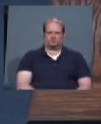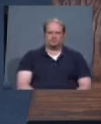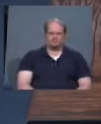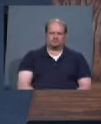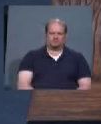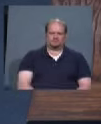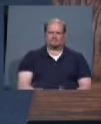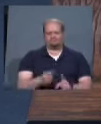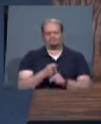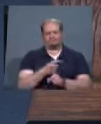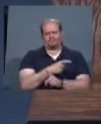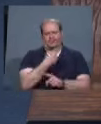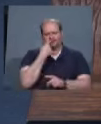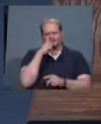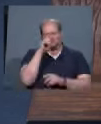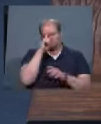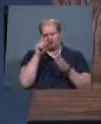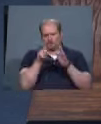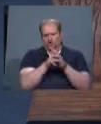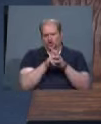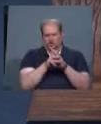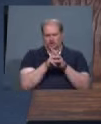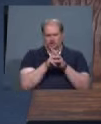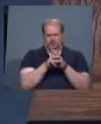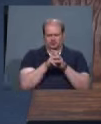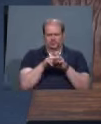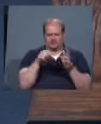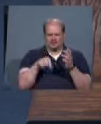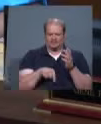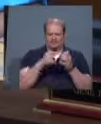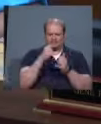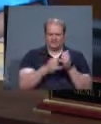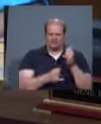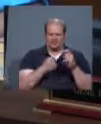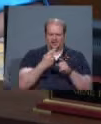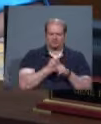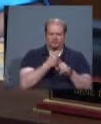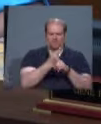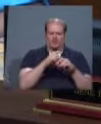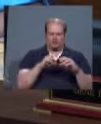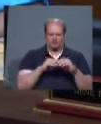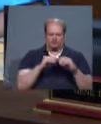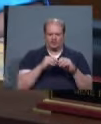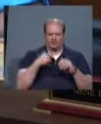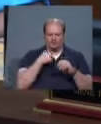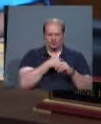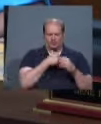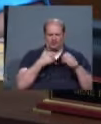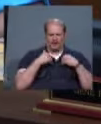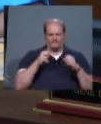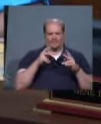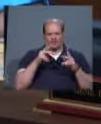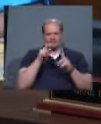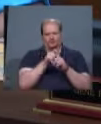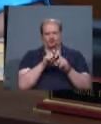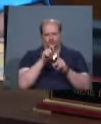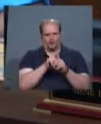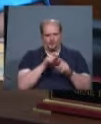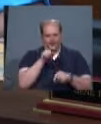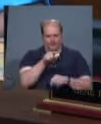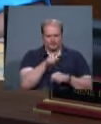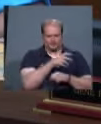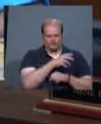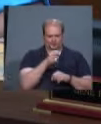Totally aside, it just occurred to me that this will be the last regular meeting in which we'll have the opportunity to harass you.